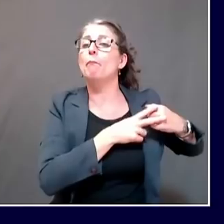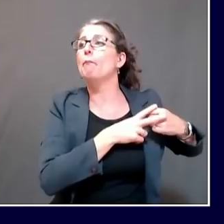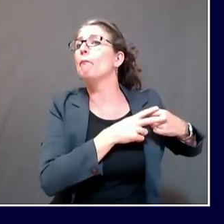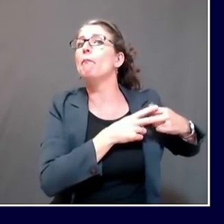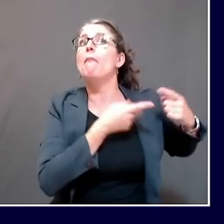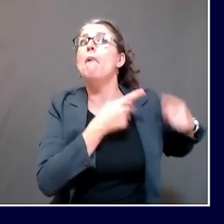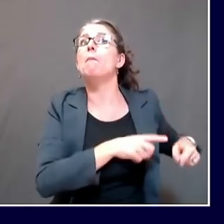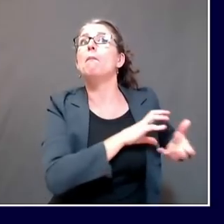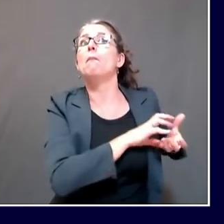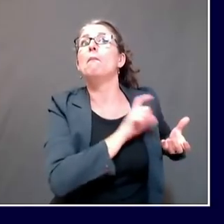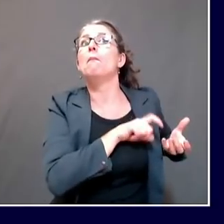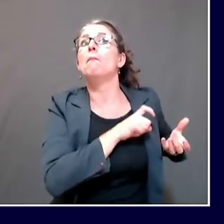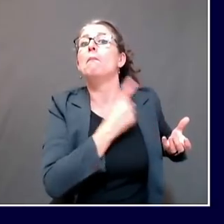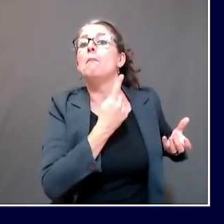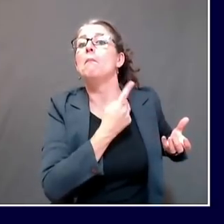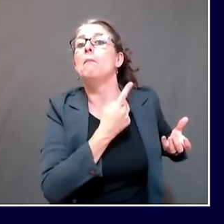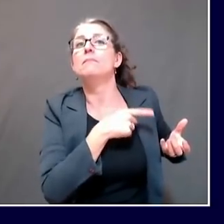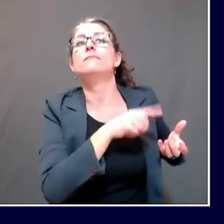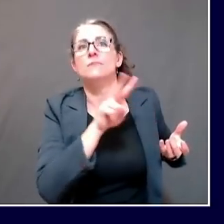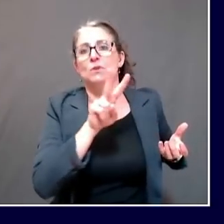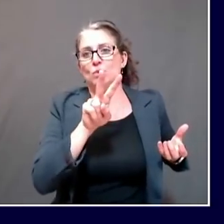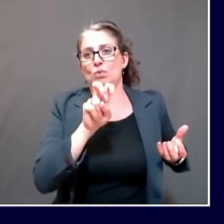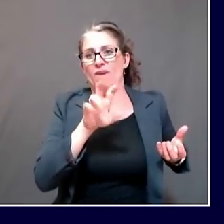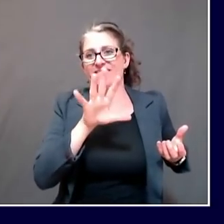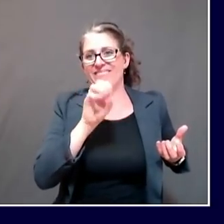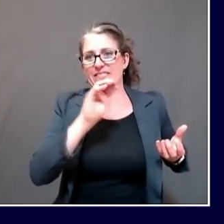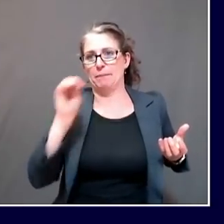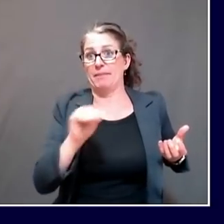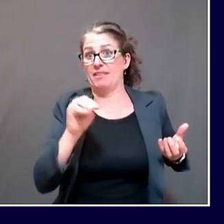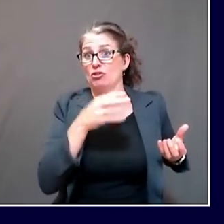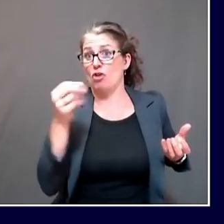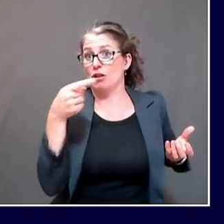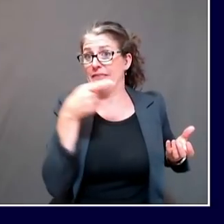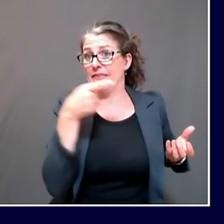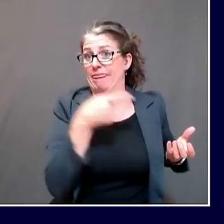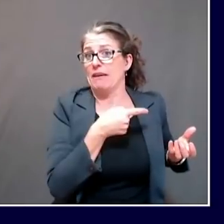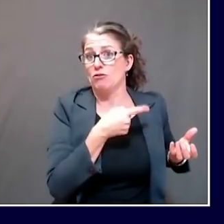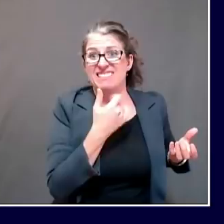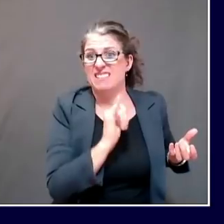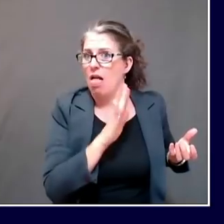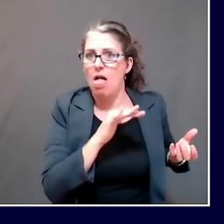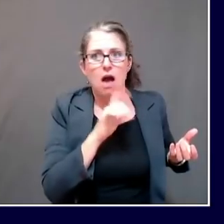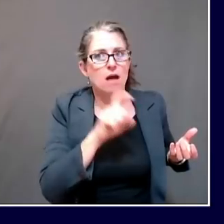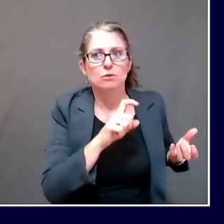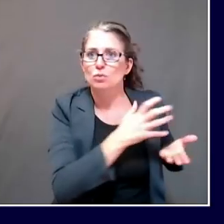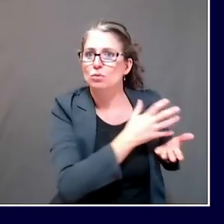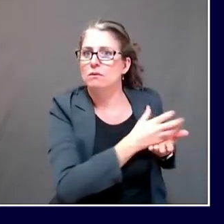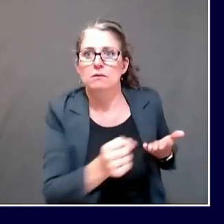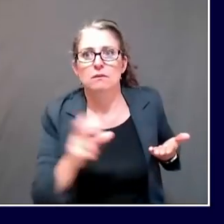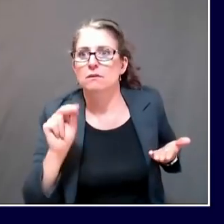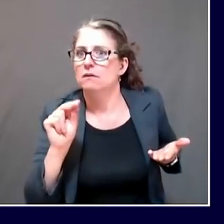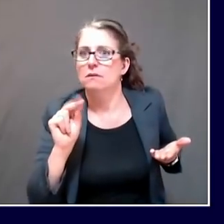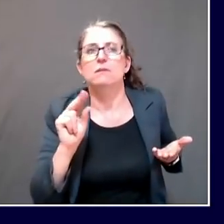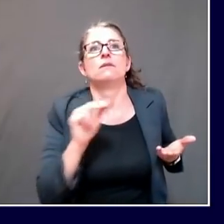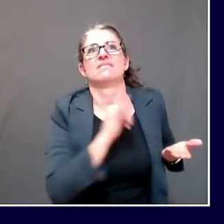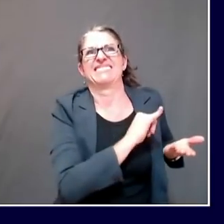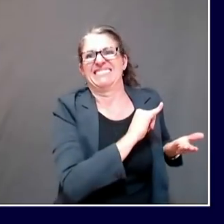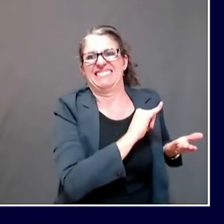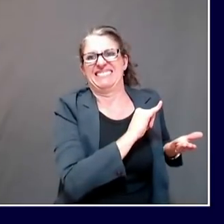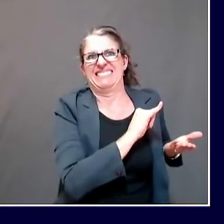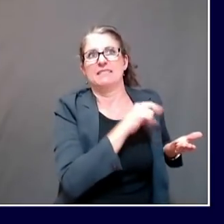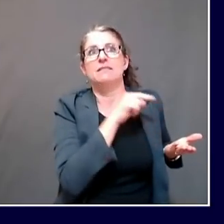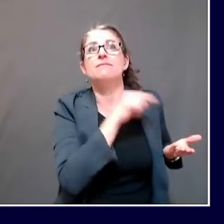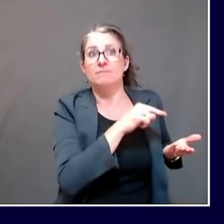I took office. The curtailment order ensures financial stability in the short term at least, and it